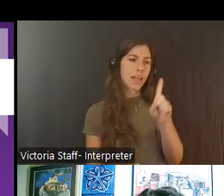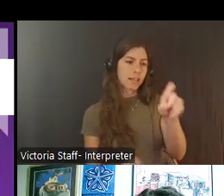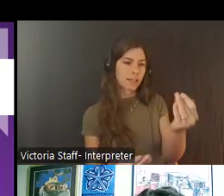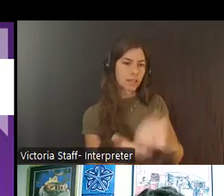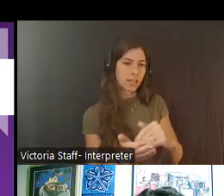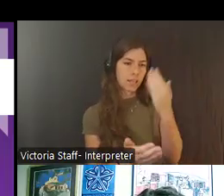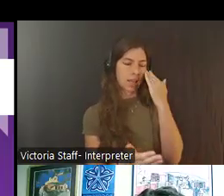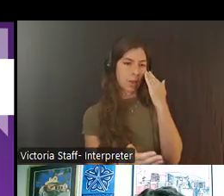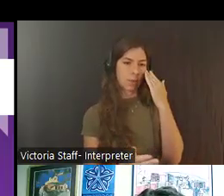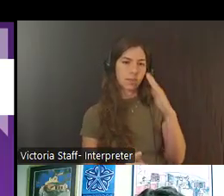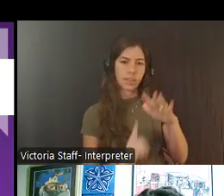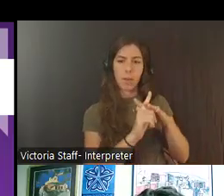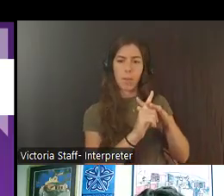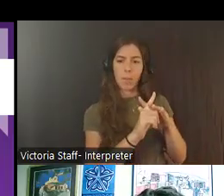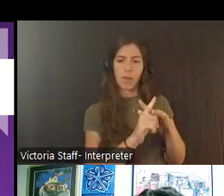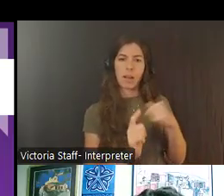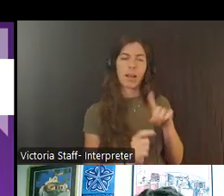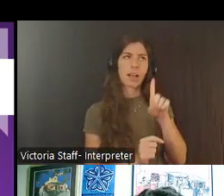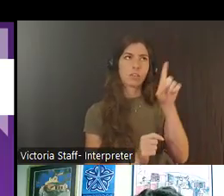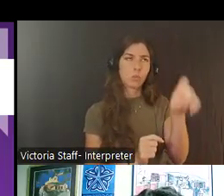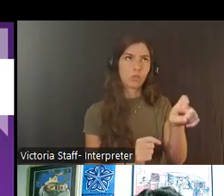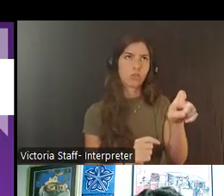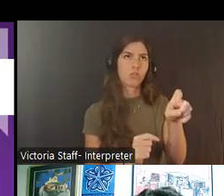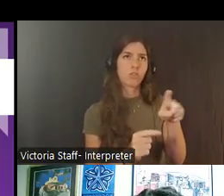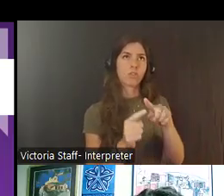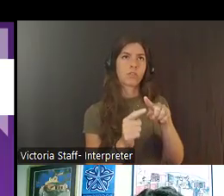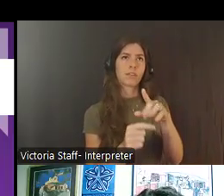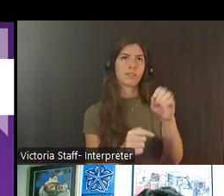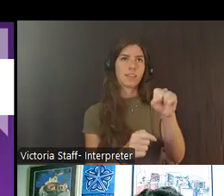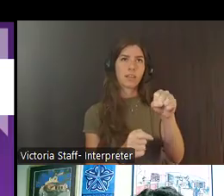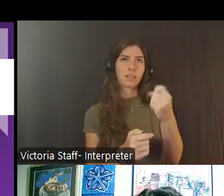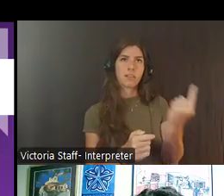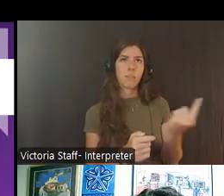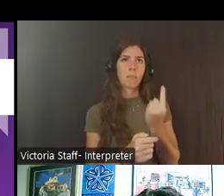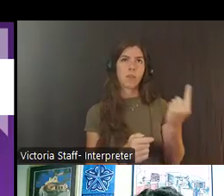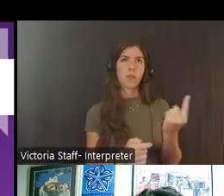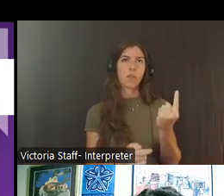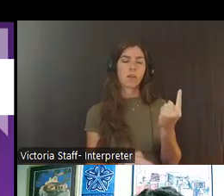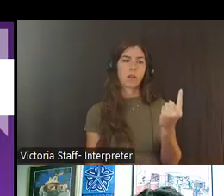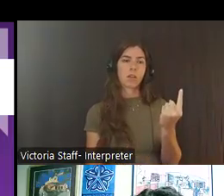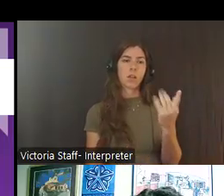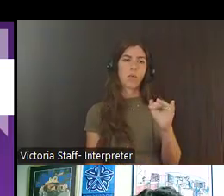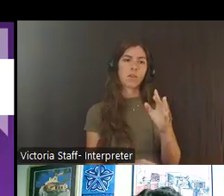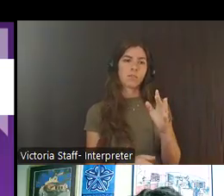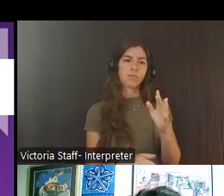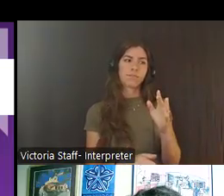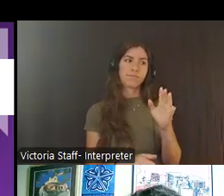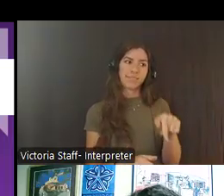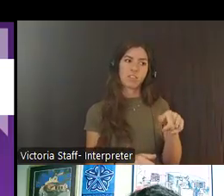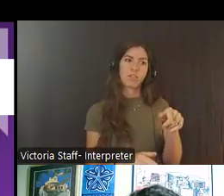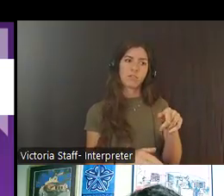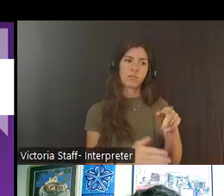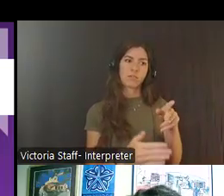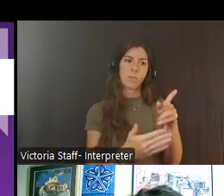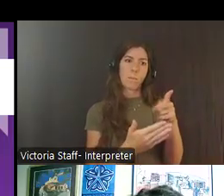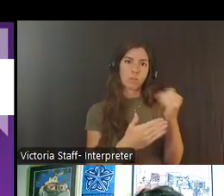and I did raise the question, and yeah, there was something that would make it challenging, but let me go back